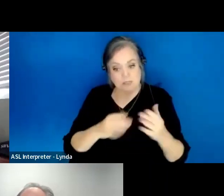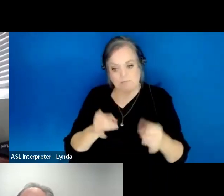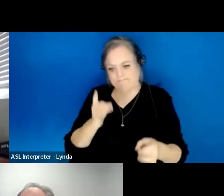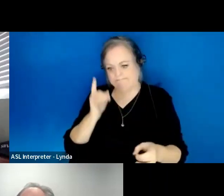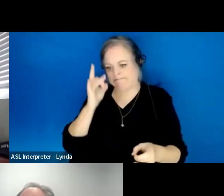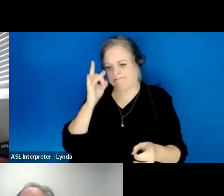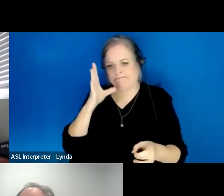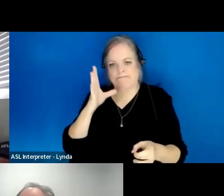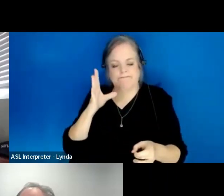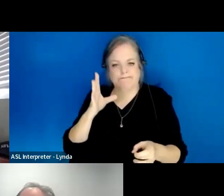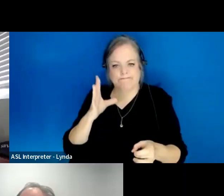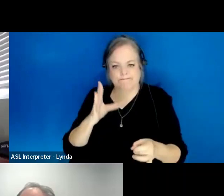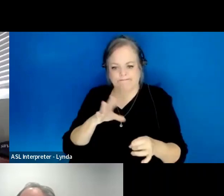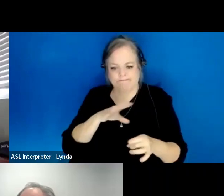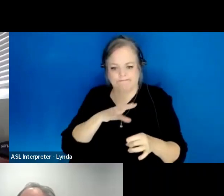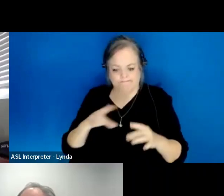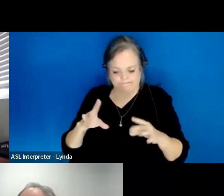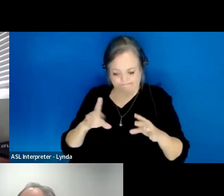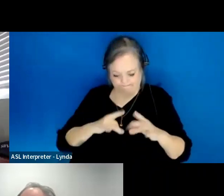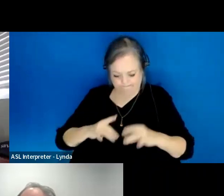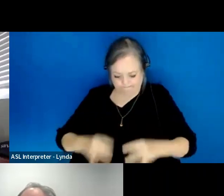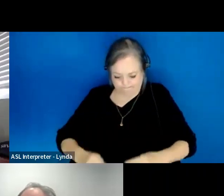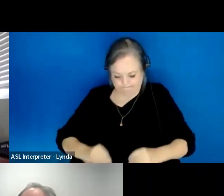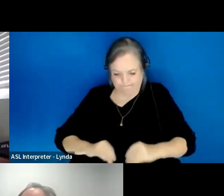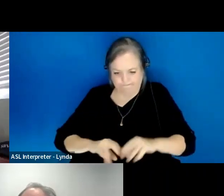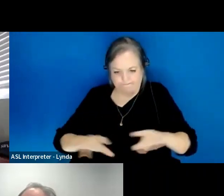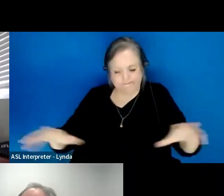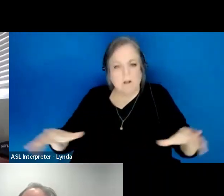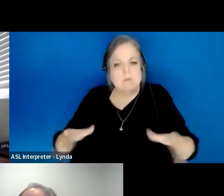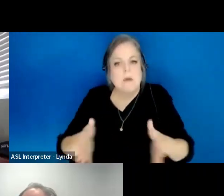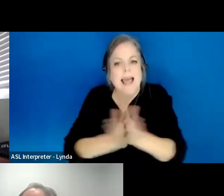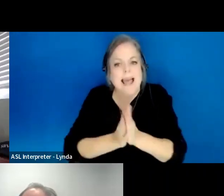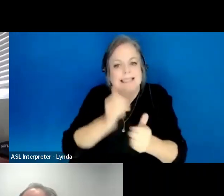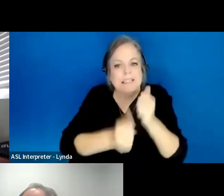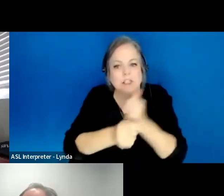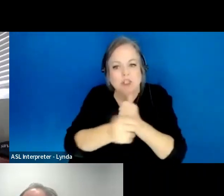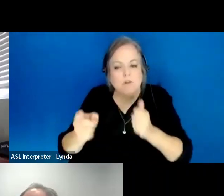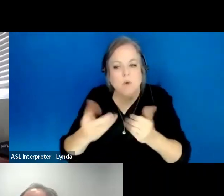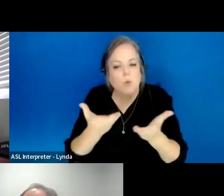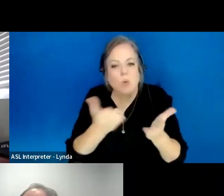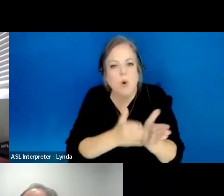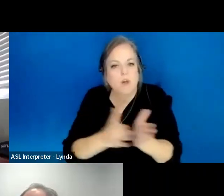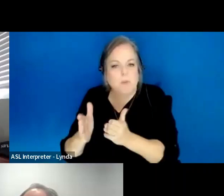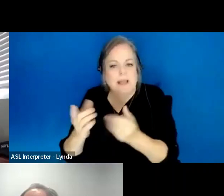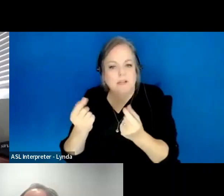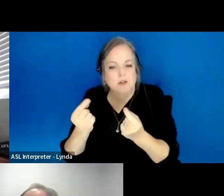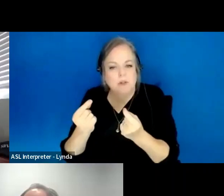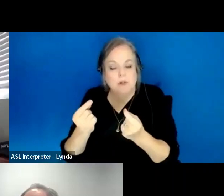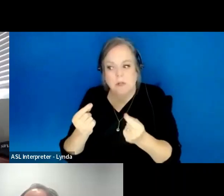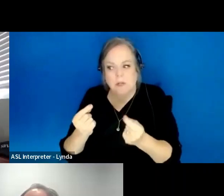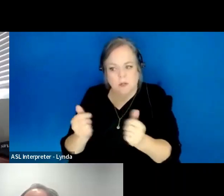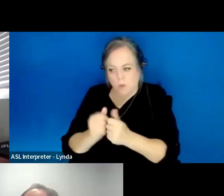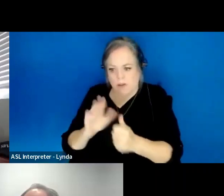nasty germies heading our way. So I'm going to ask each of you, what are you planning to do, given what we've been through, given